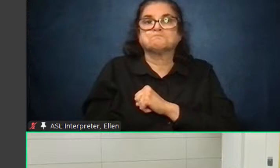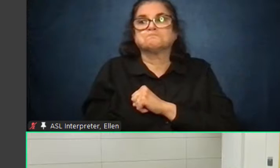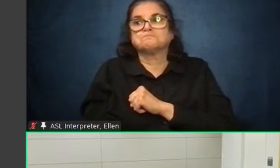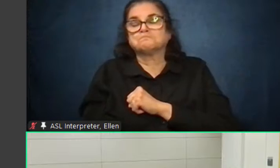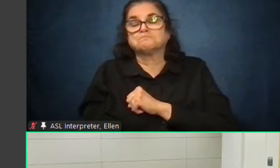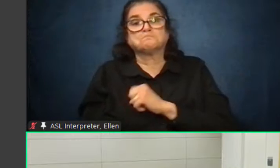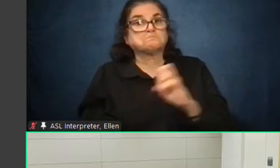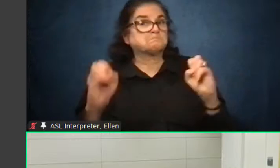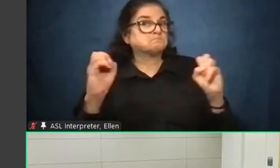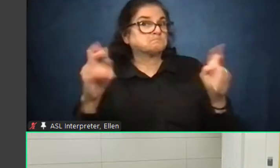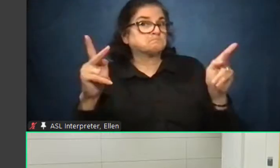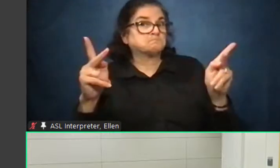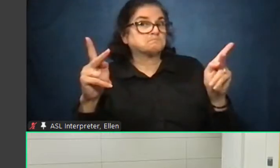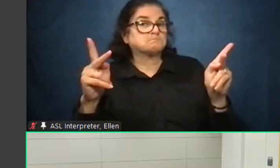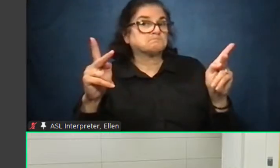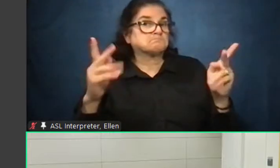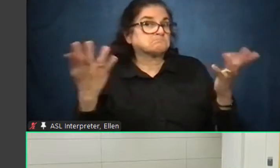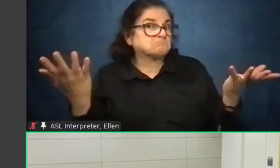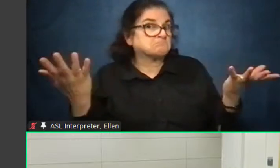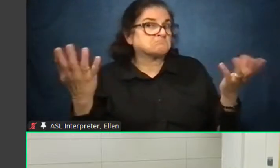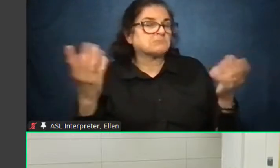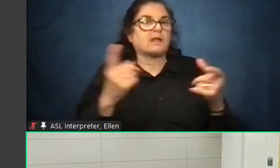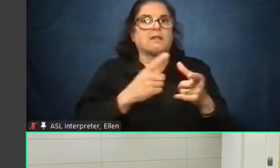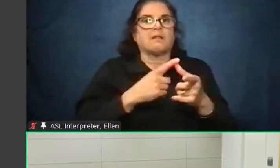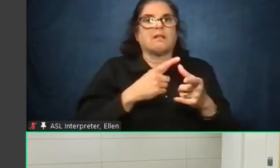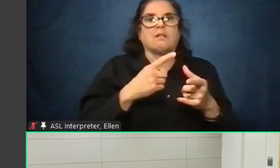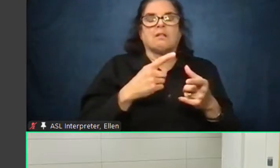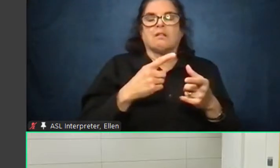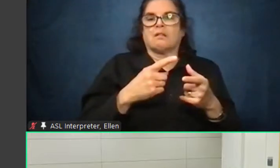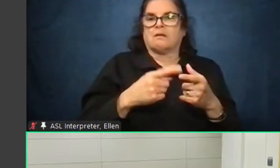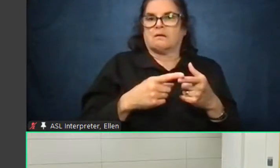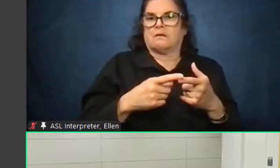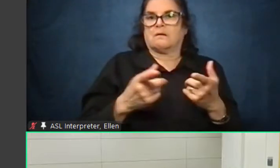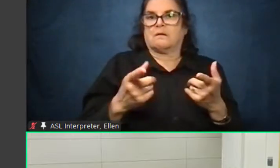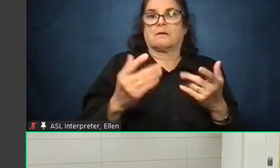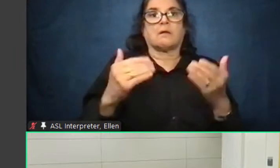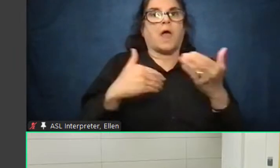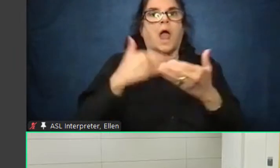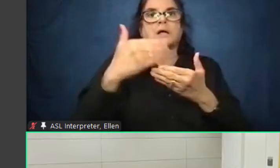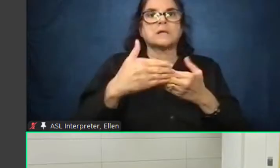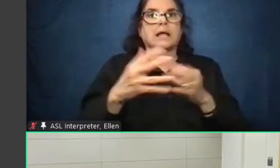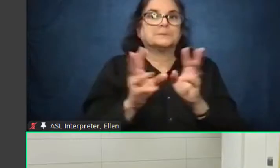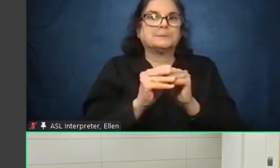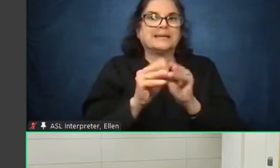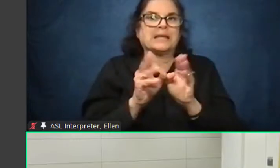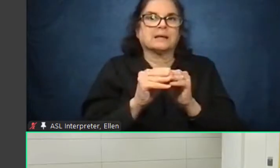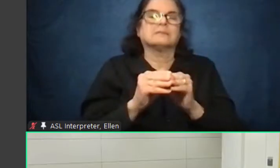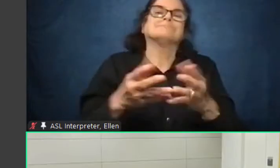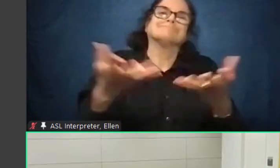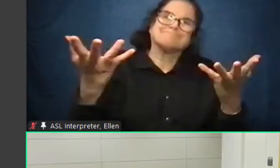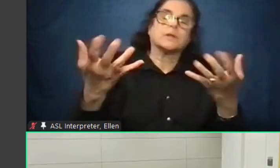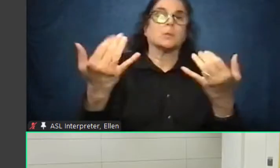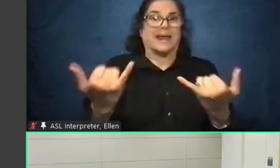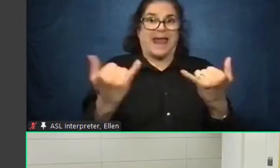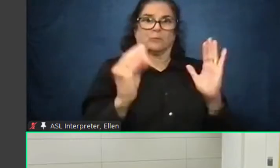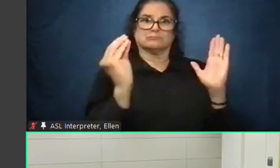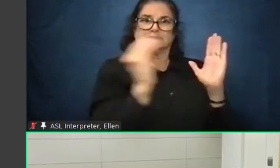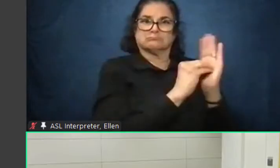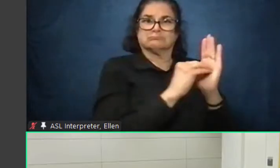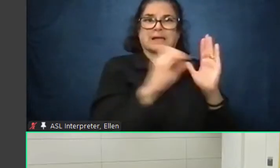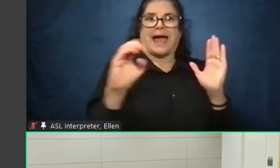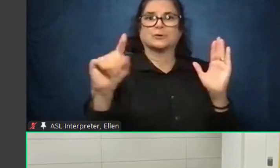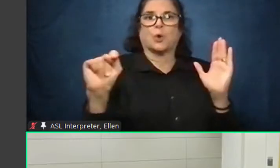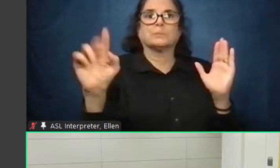All right, with that, I guess, the next meeting right now is scheduled to be October